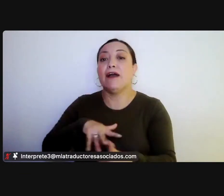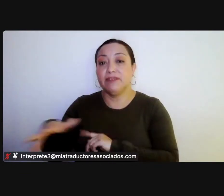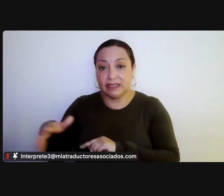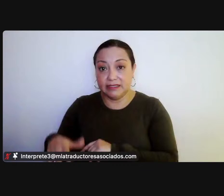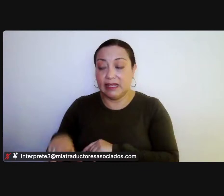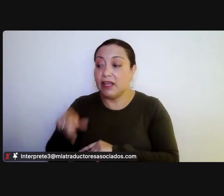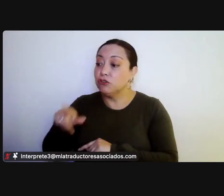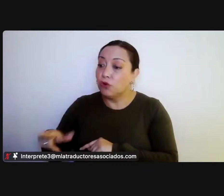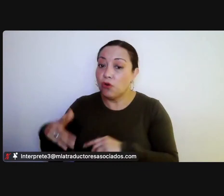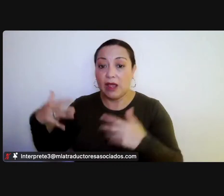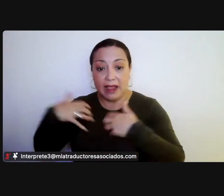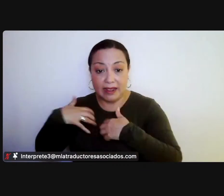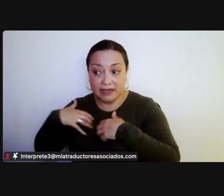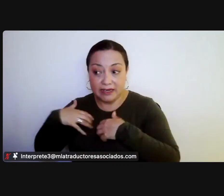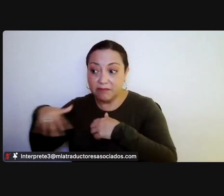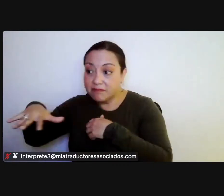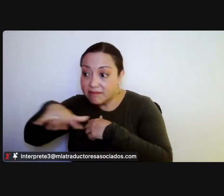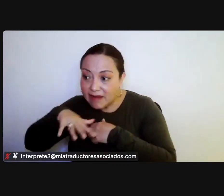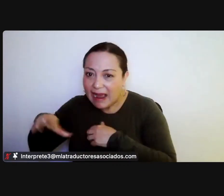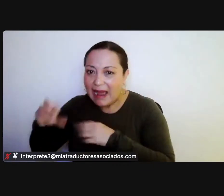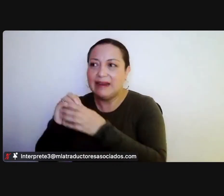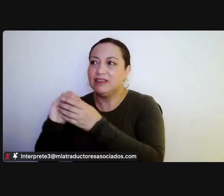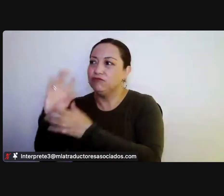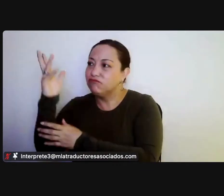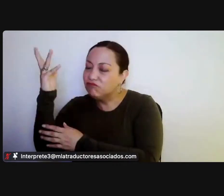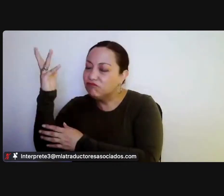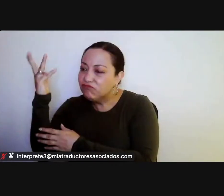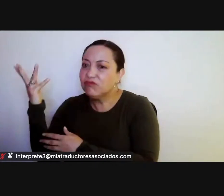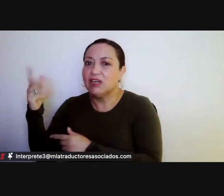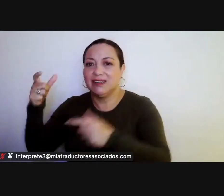natural dynamics of interactions.